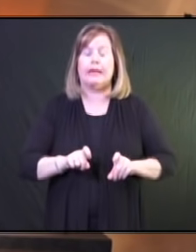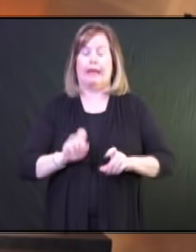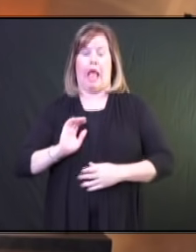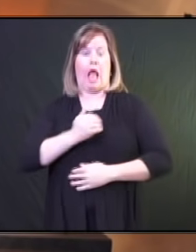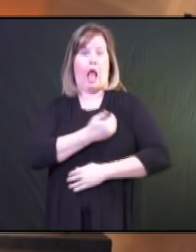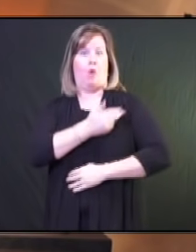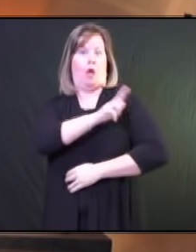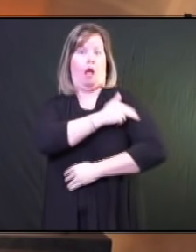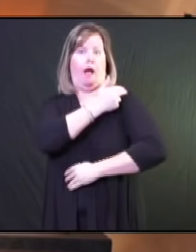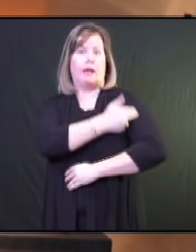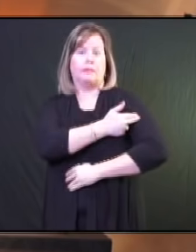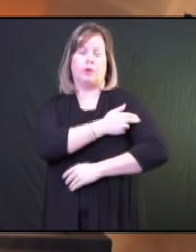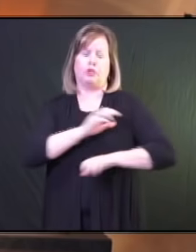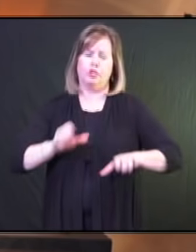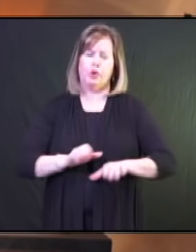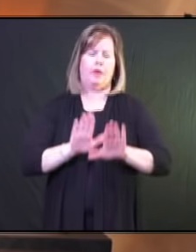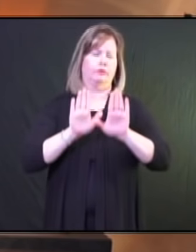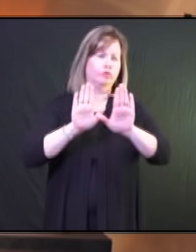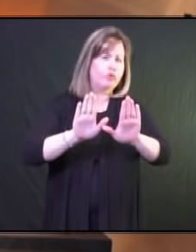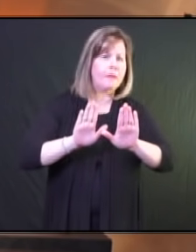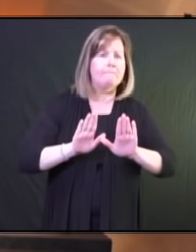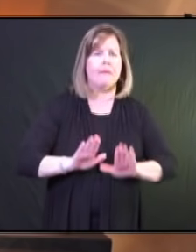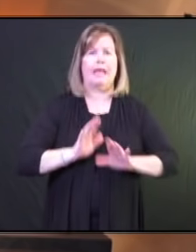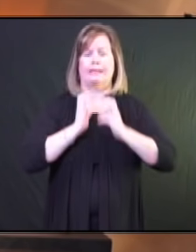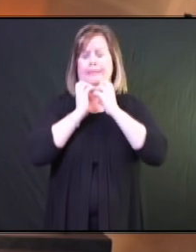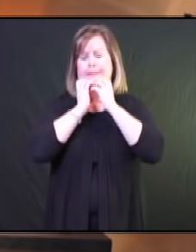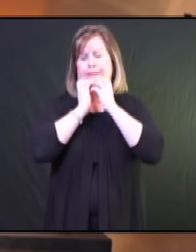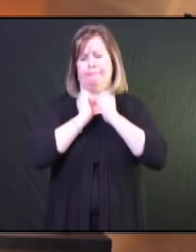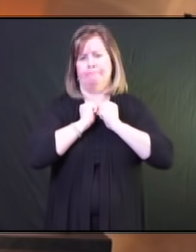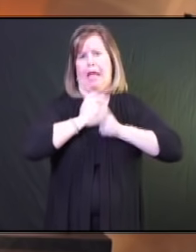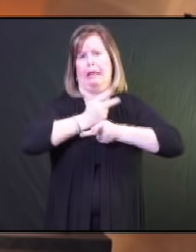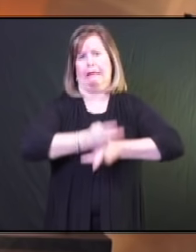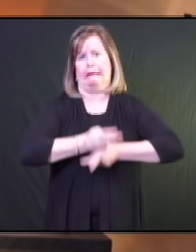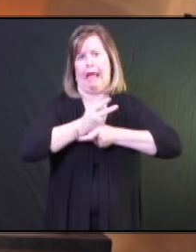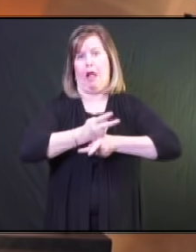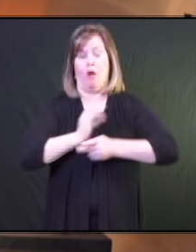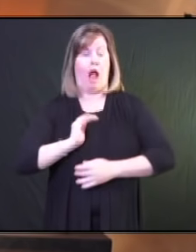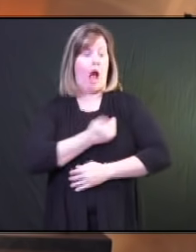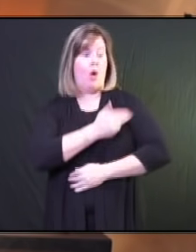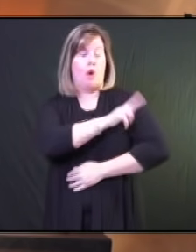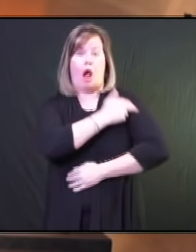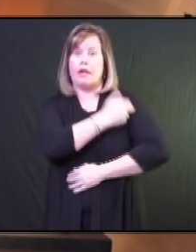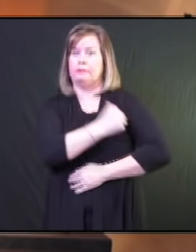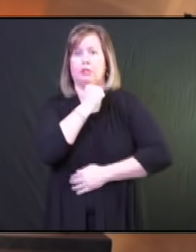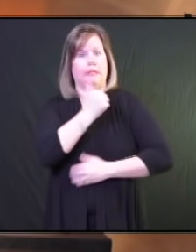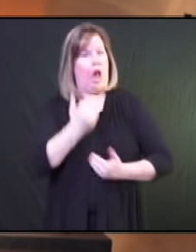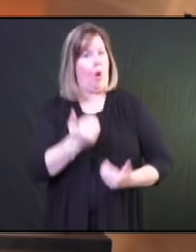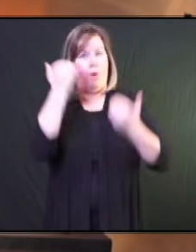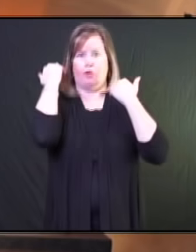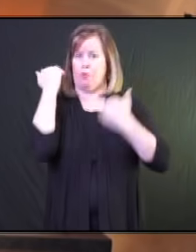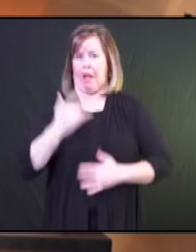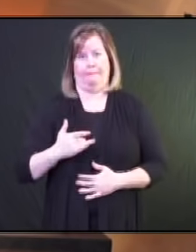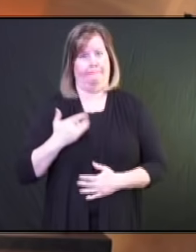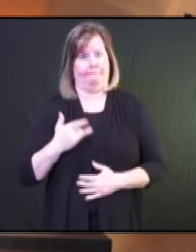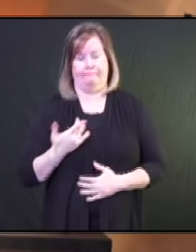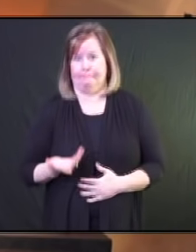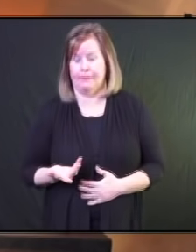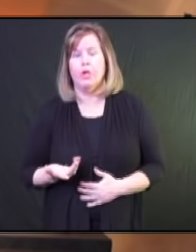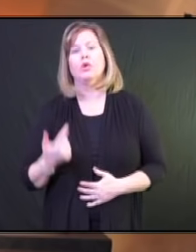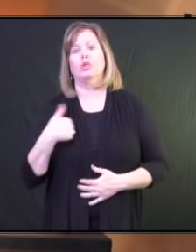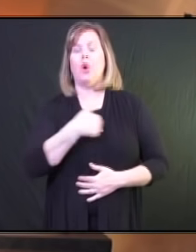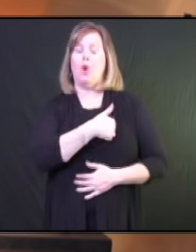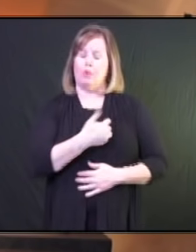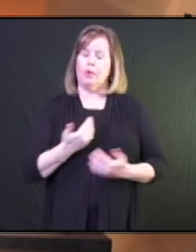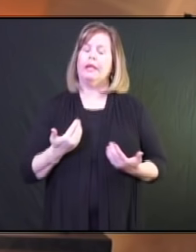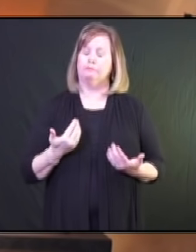tremendous care because we're doing our part to make sure they're not overwhelmed with severe cases. And we're making sure that when we find